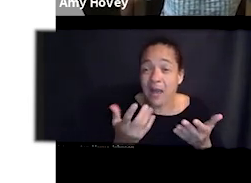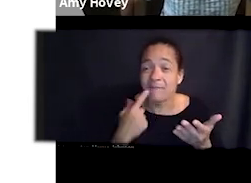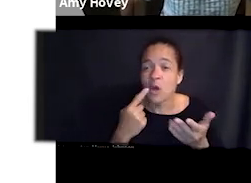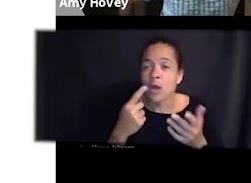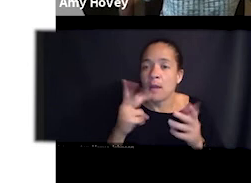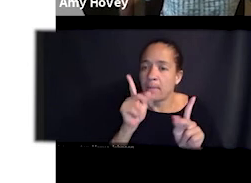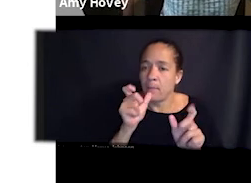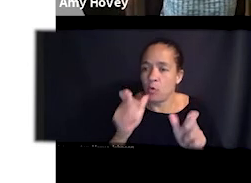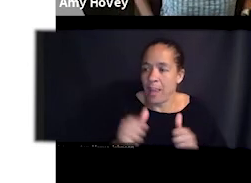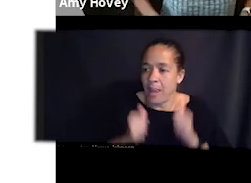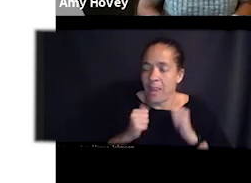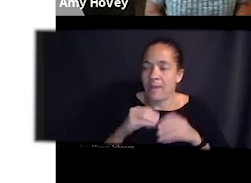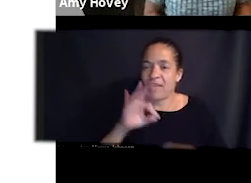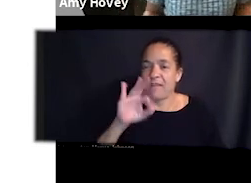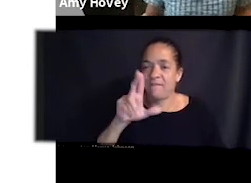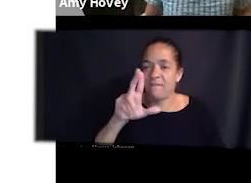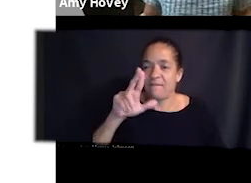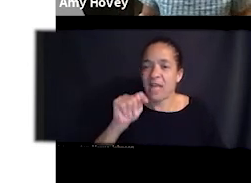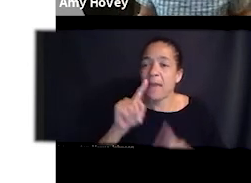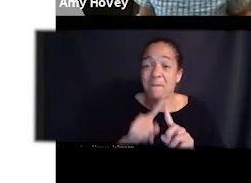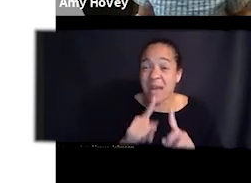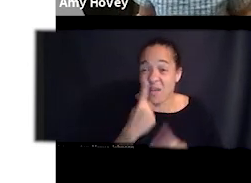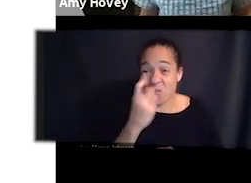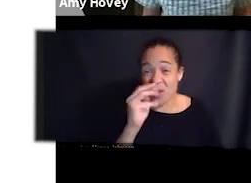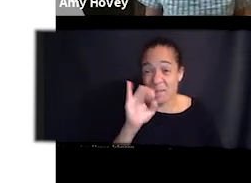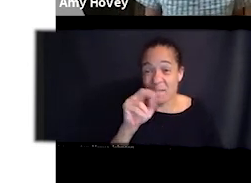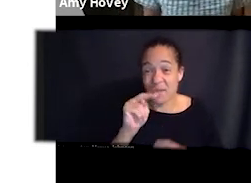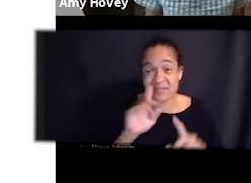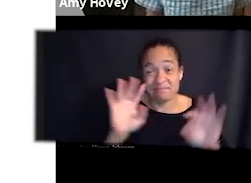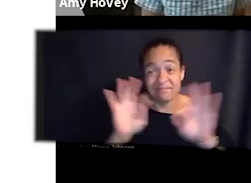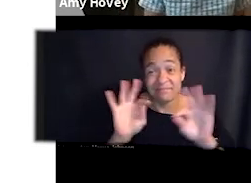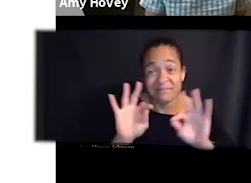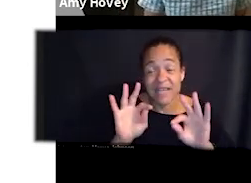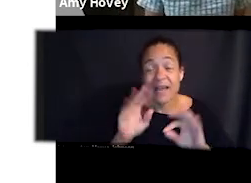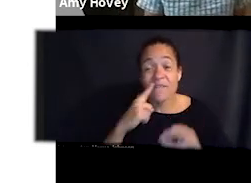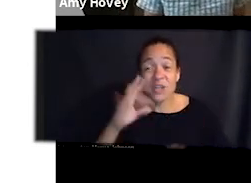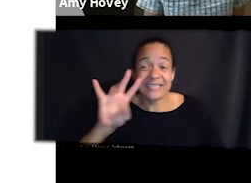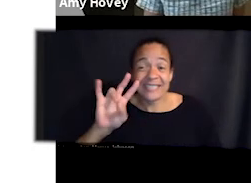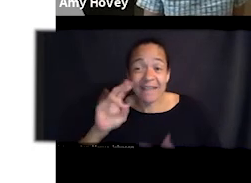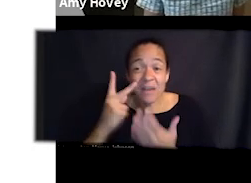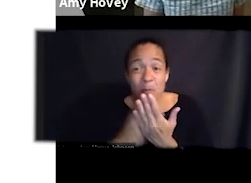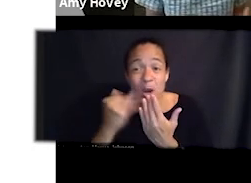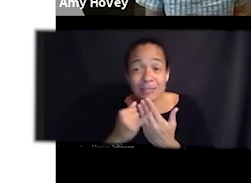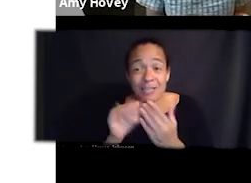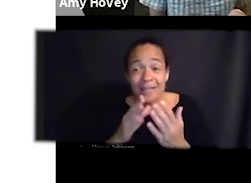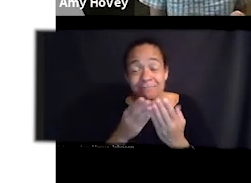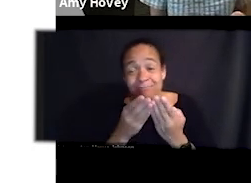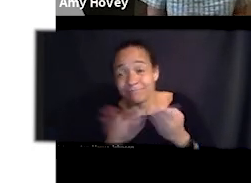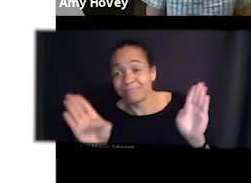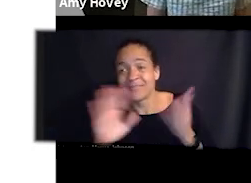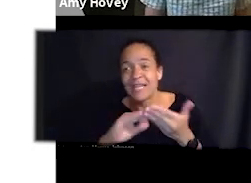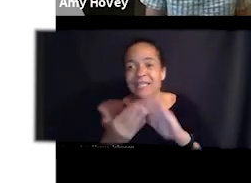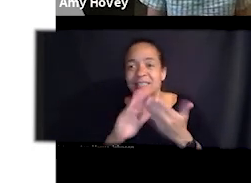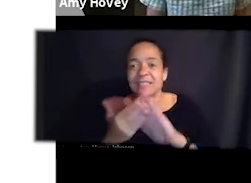$1 million doesn't go that far when you're stretching it over 7 projects across an entire city. So I think, and that's where